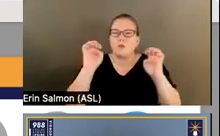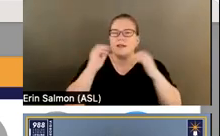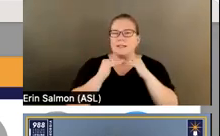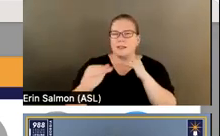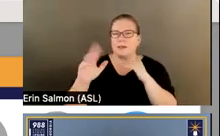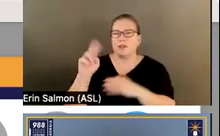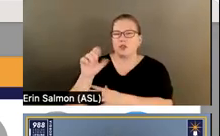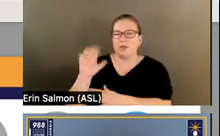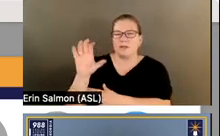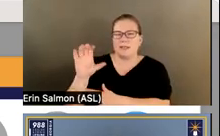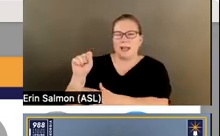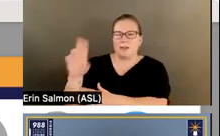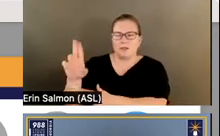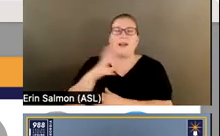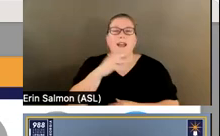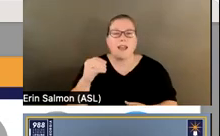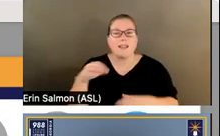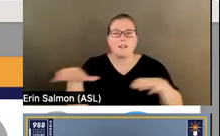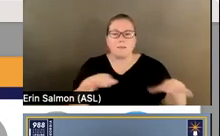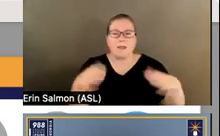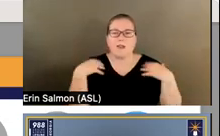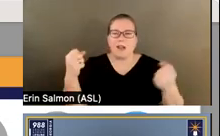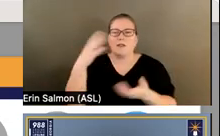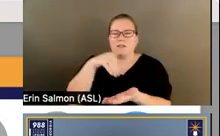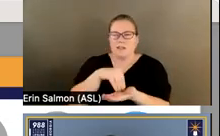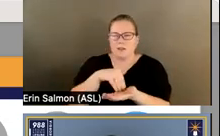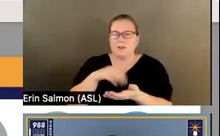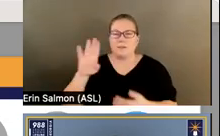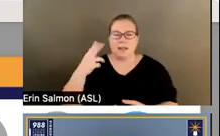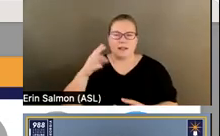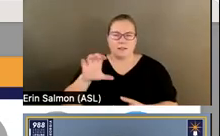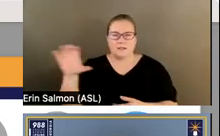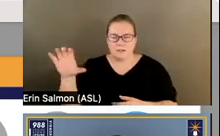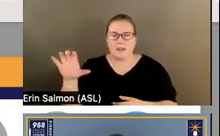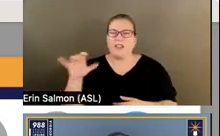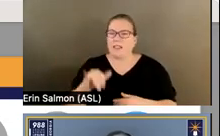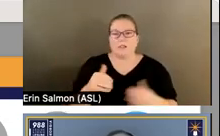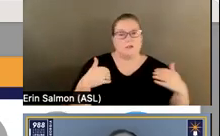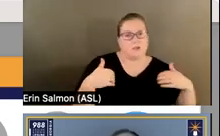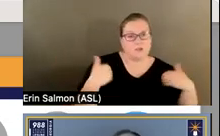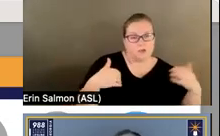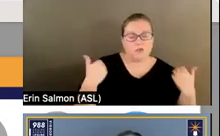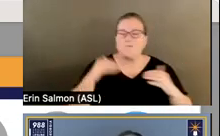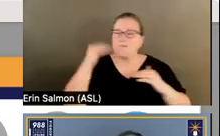centers. And that's both for adult units and the children's crisis stabilization units as well.